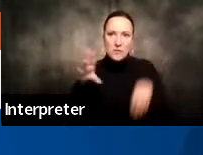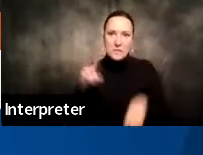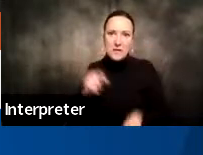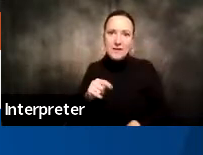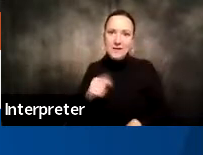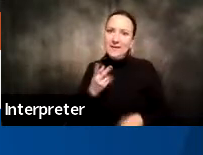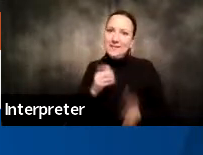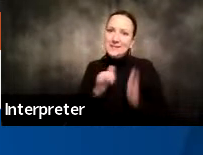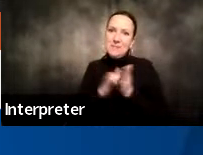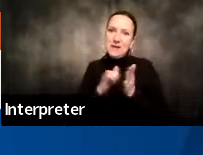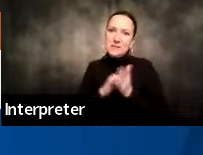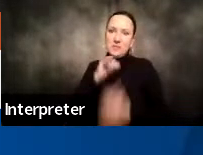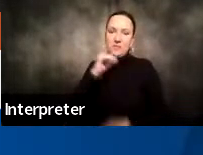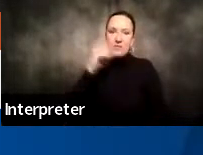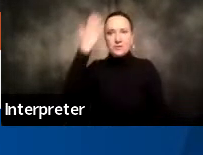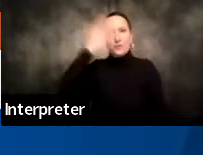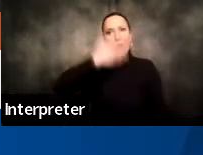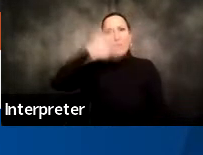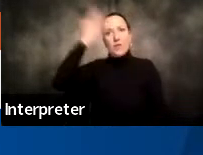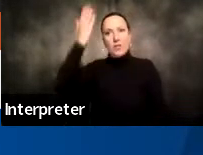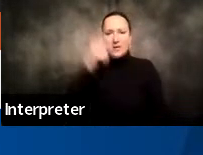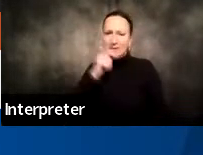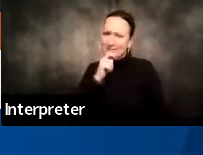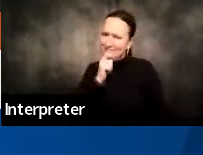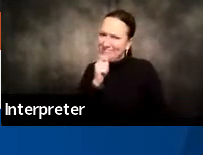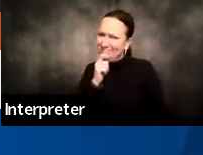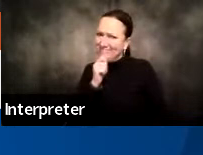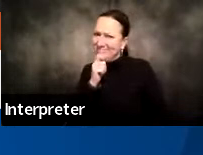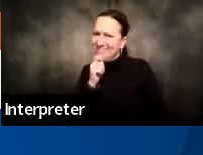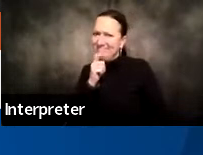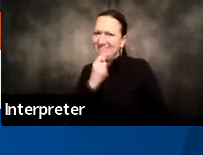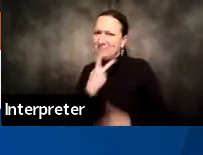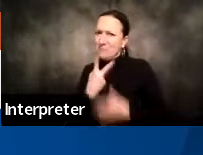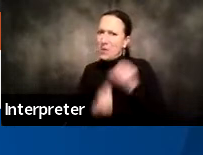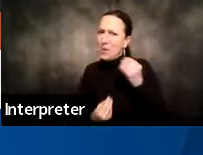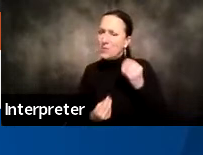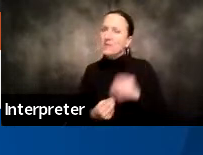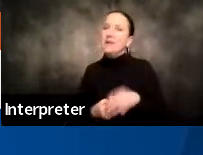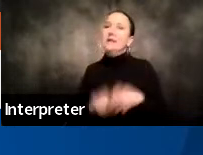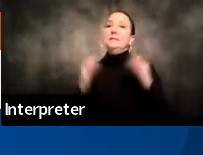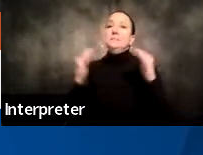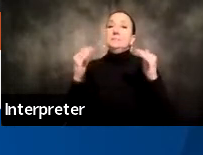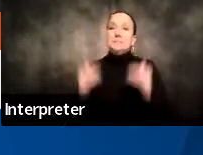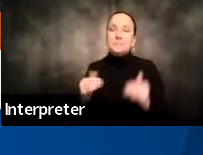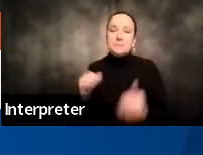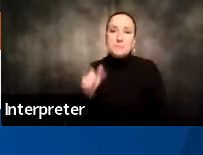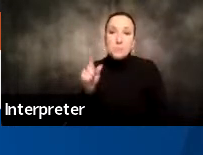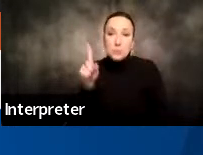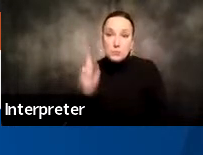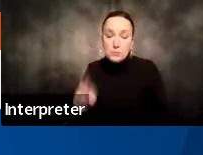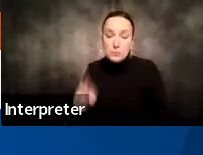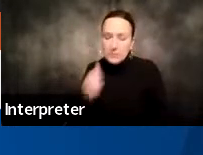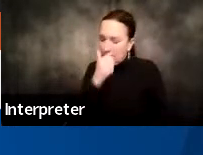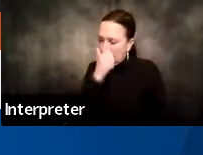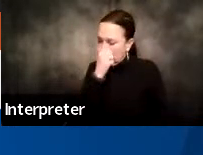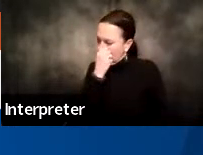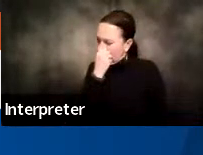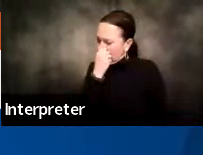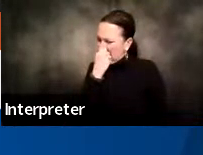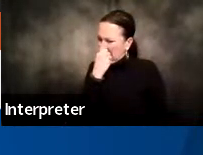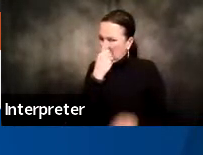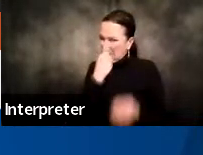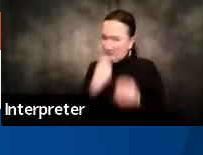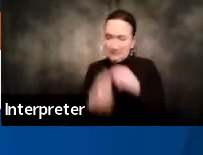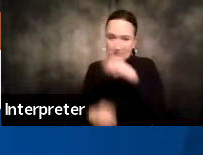see them as one combined element. The other question I was going to ask is whether you have